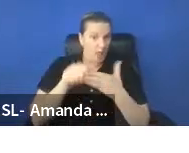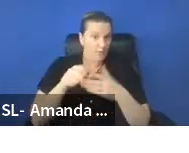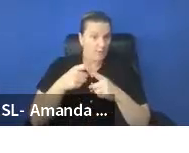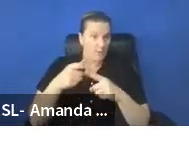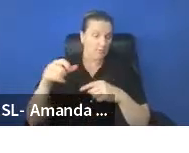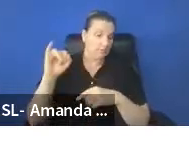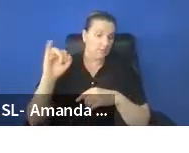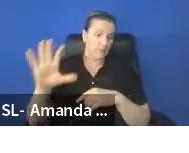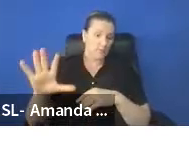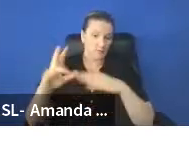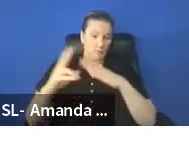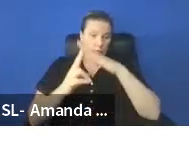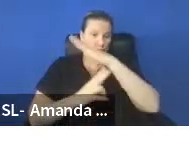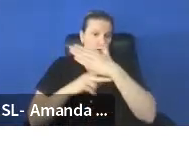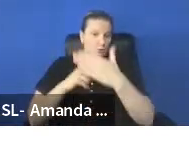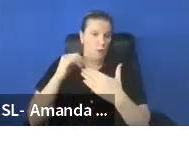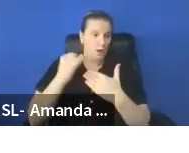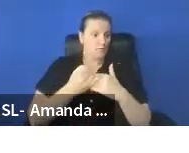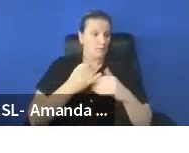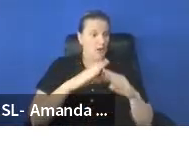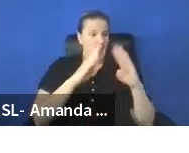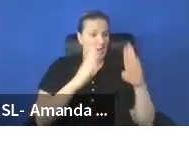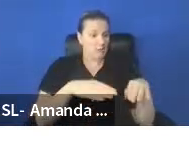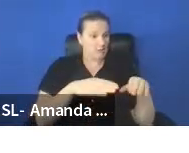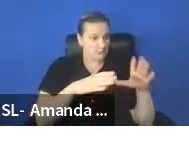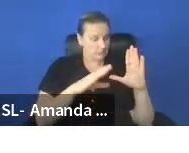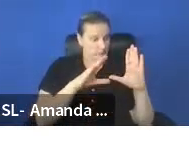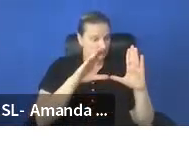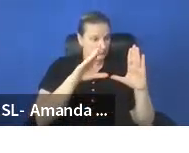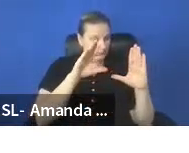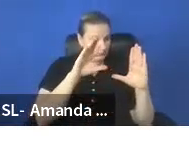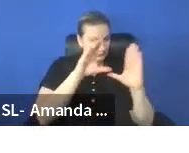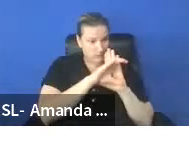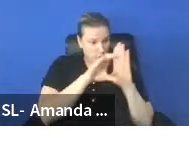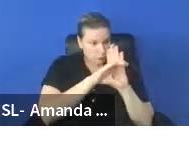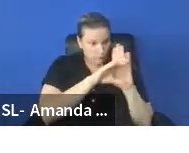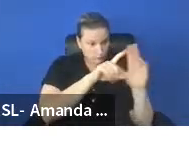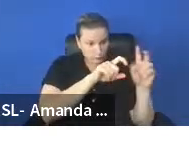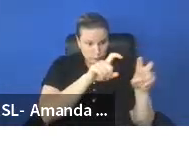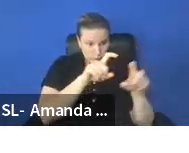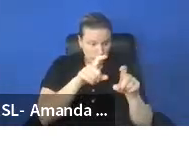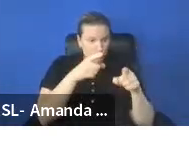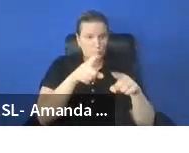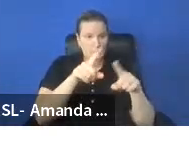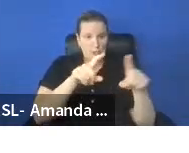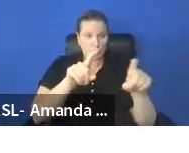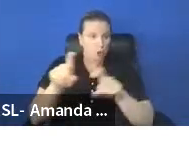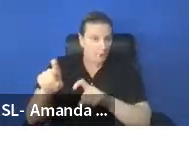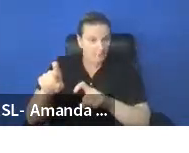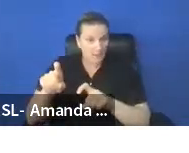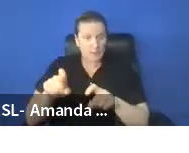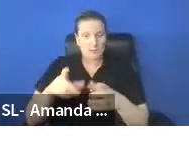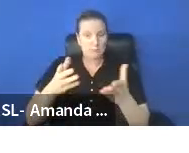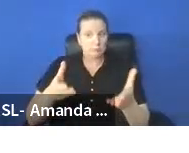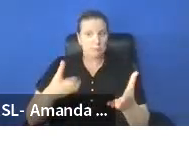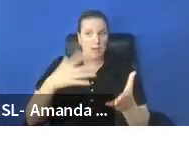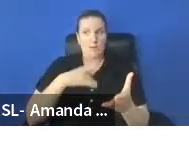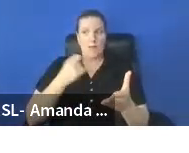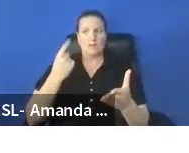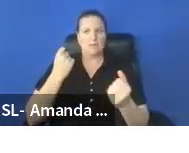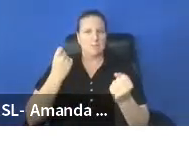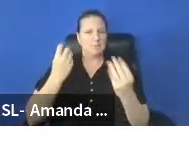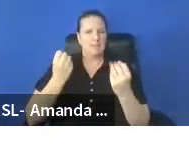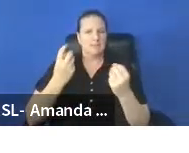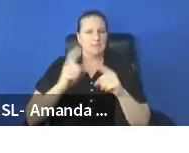Bridge Project about their houses getting pictures taken of while they were doing surveys. I'd like to understand many